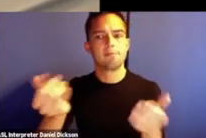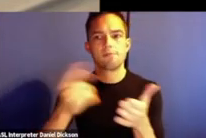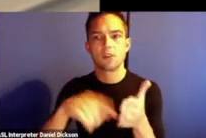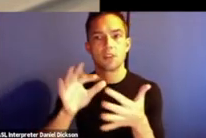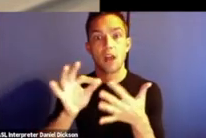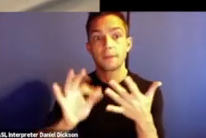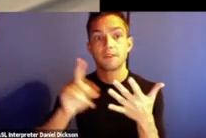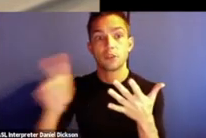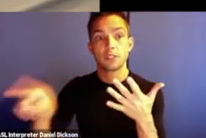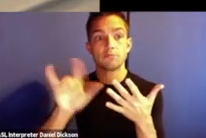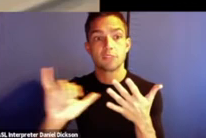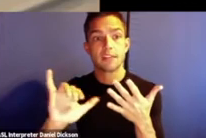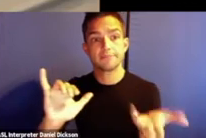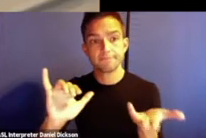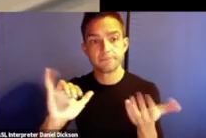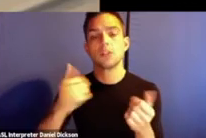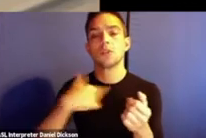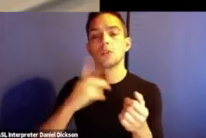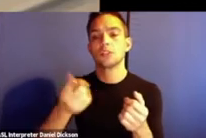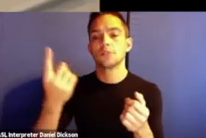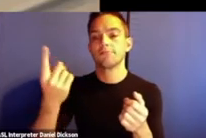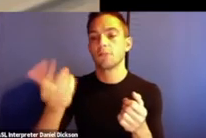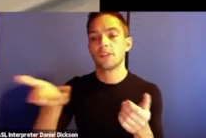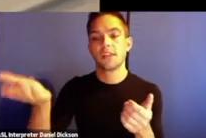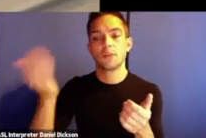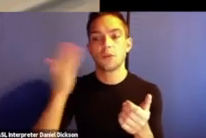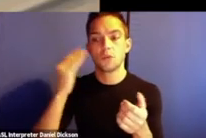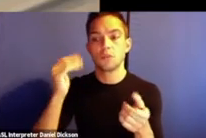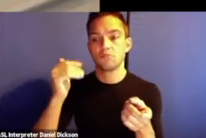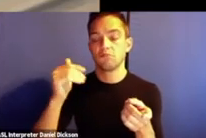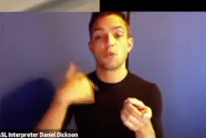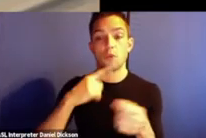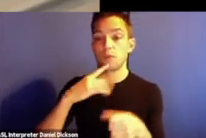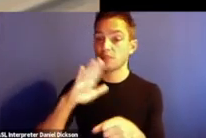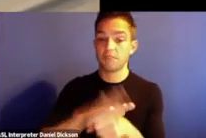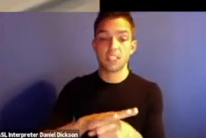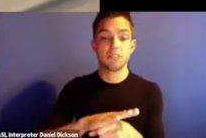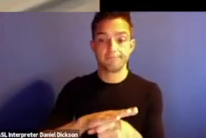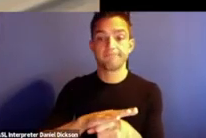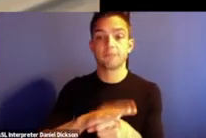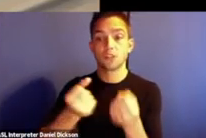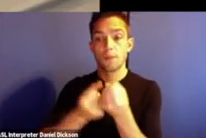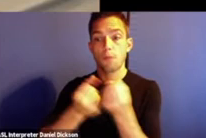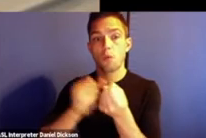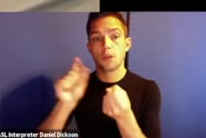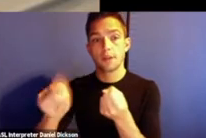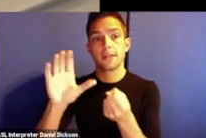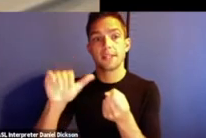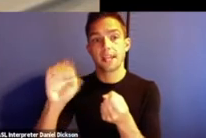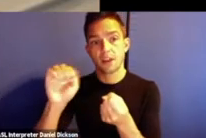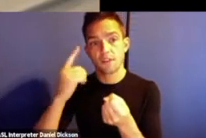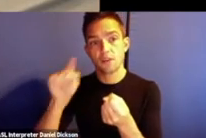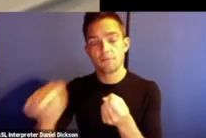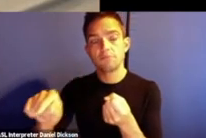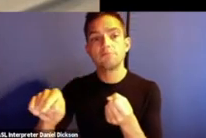options for him would be. And we were just, the only thing we knew is that we were committed to supporting him and caring for